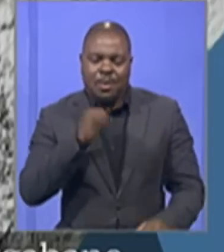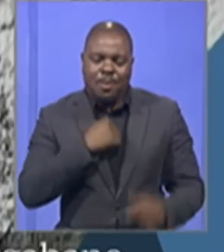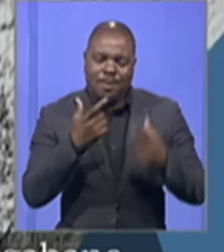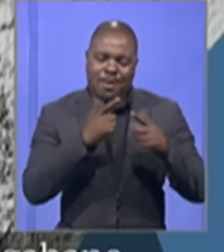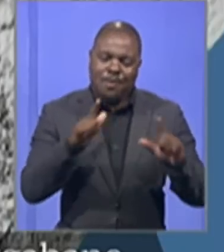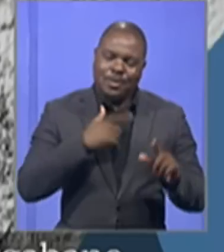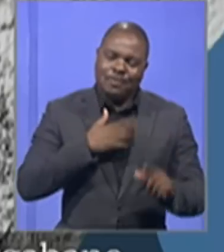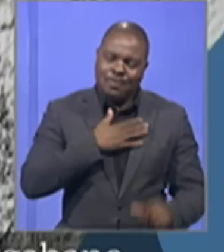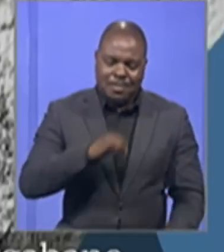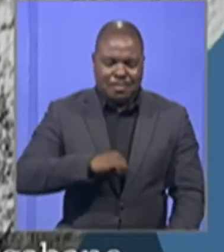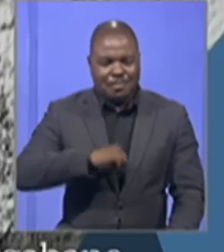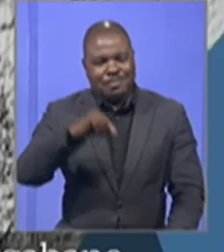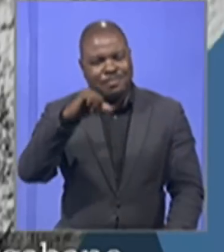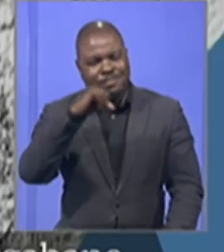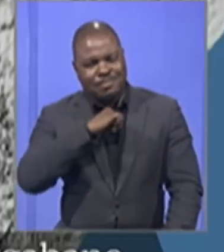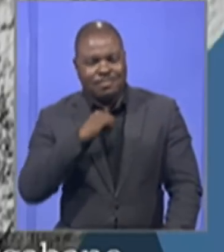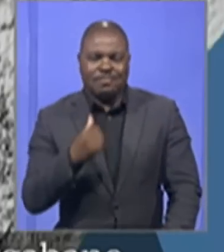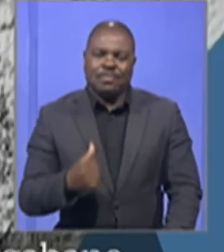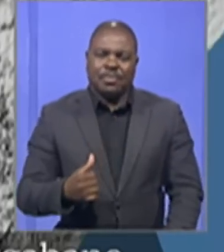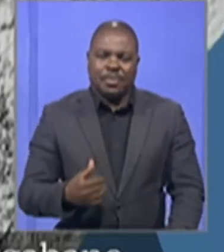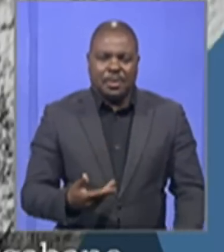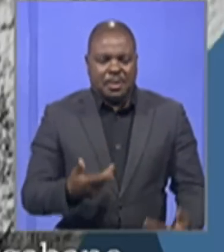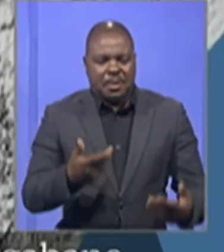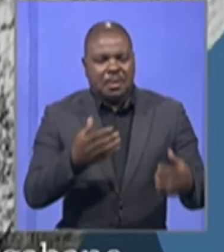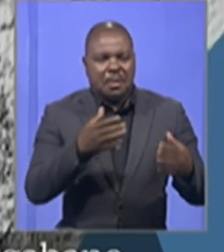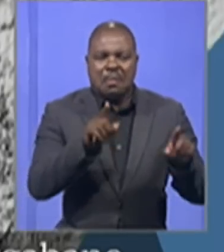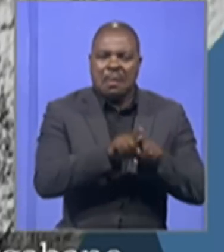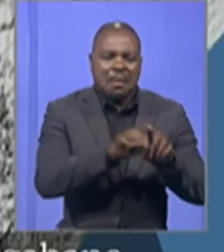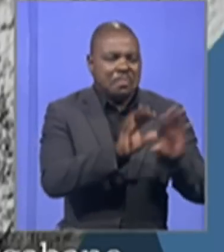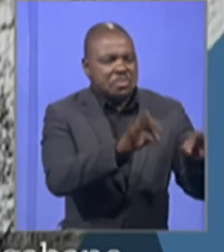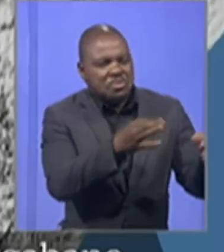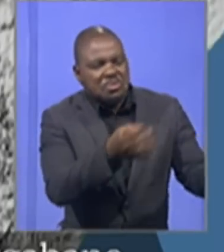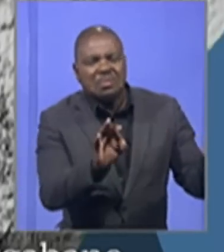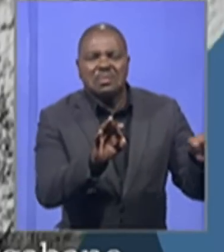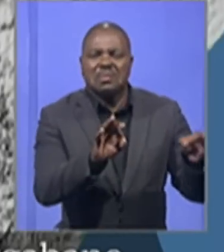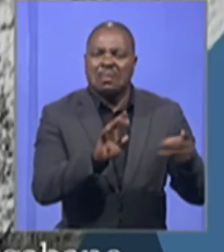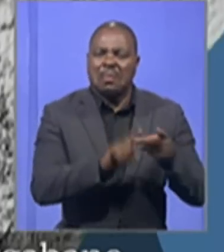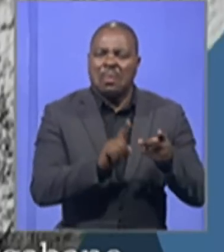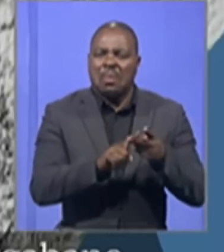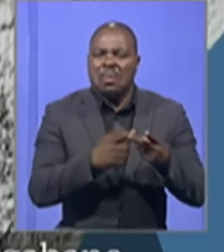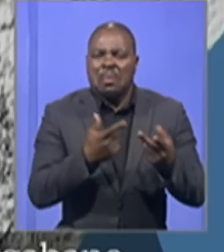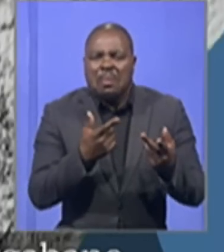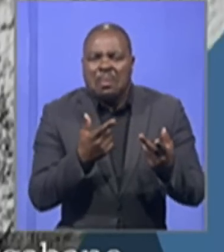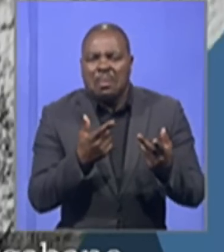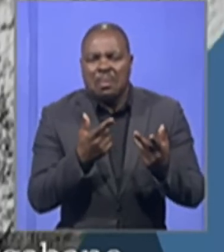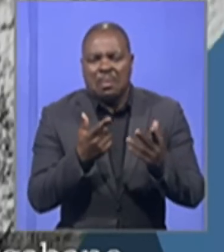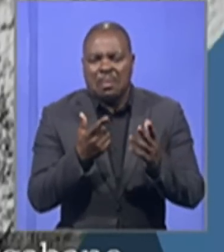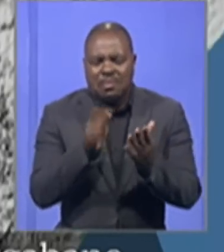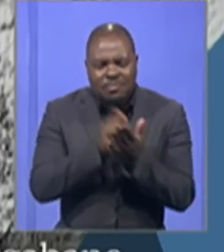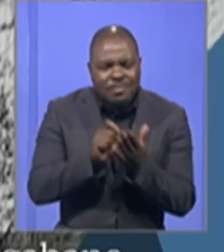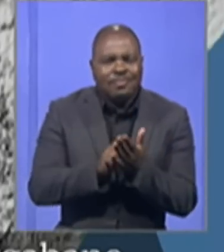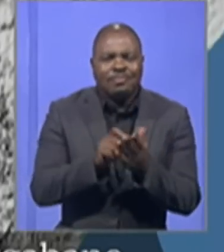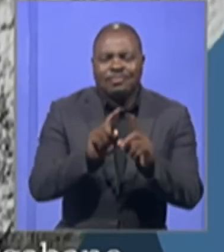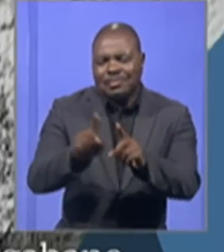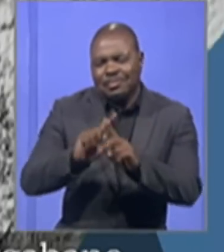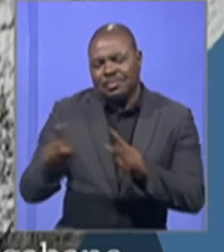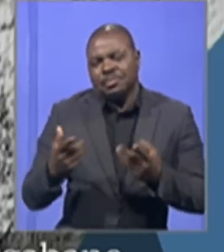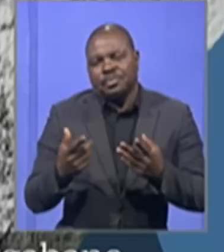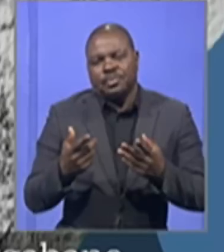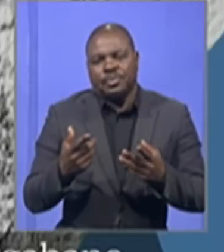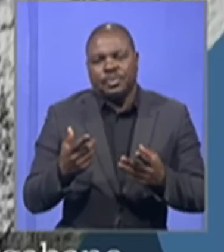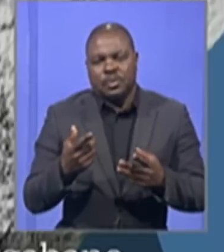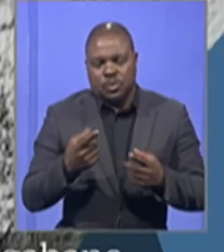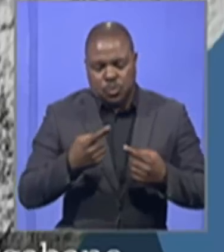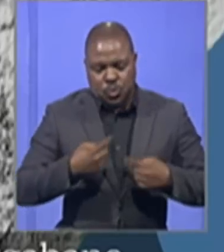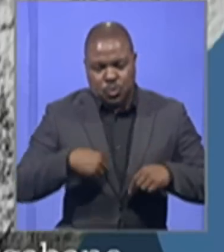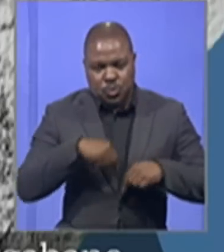rona hore na re ke dipina re a ngola hore na ke dithoko kapa ke dithothokiso re a ngola re